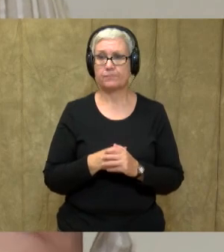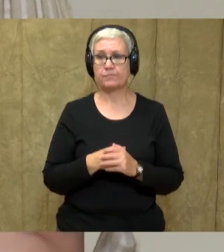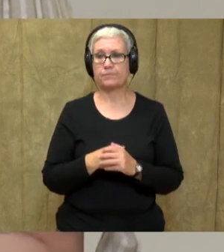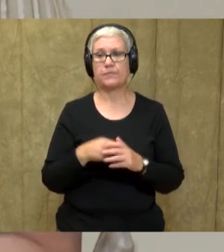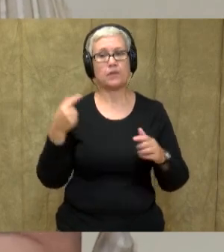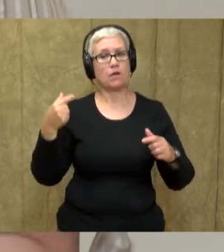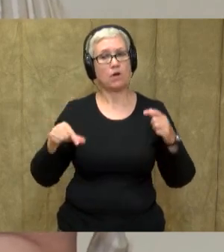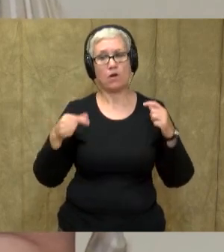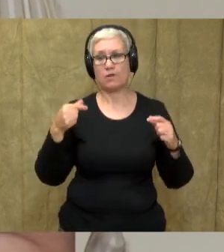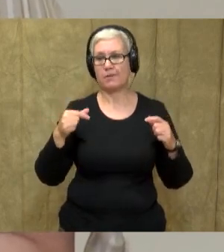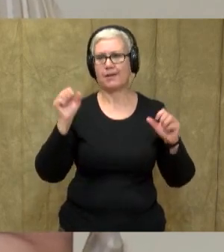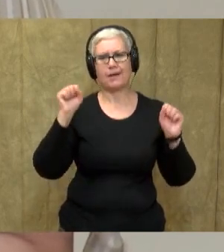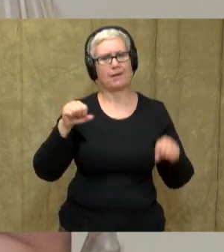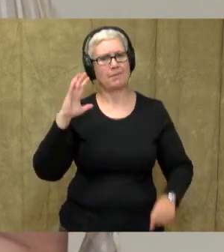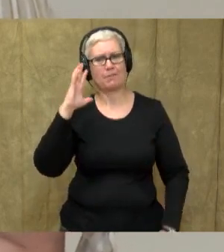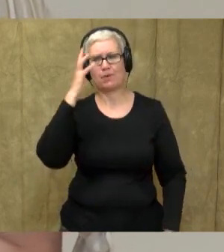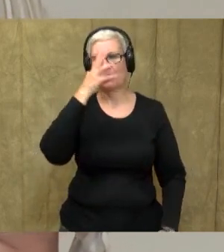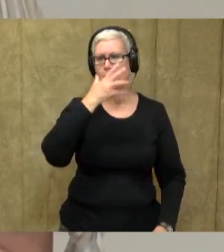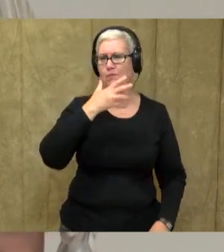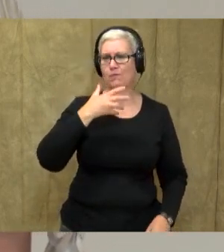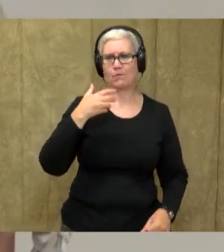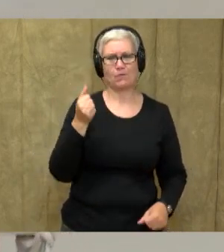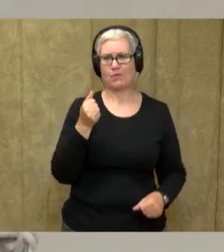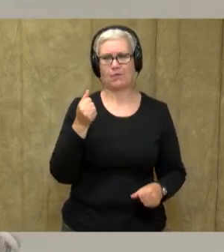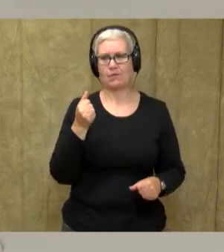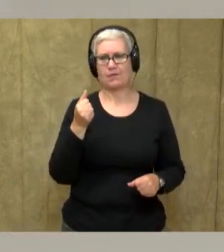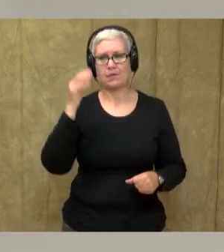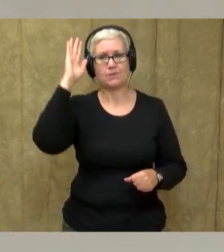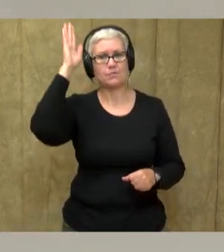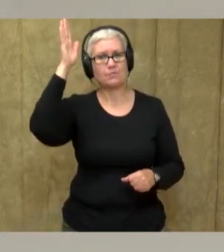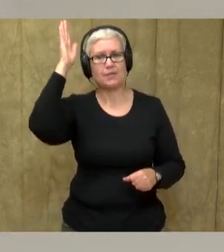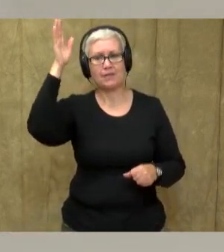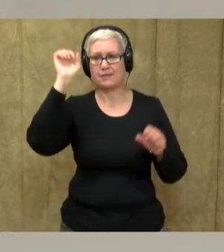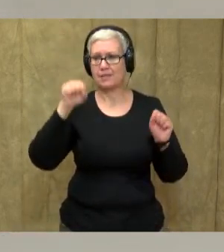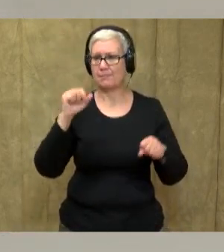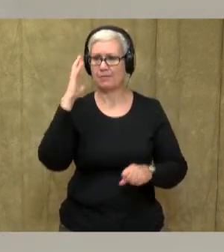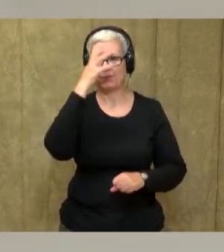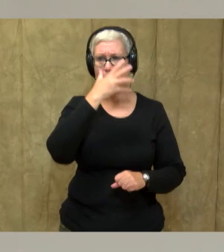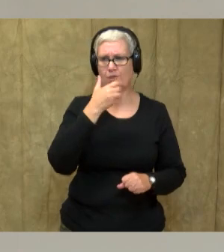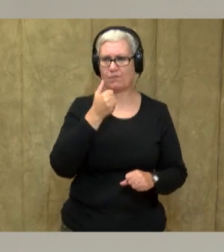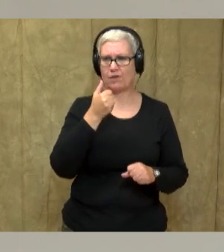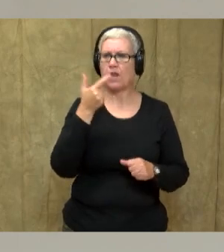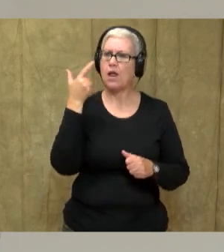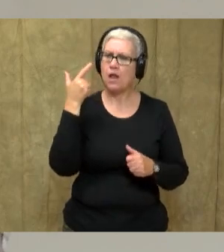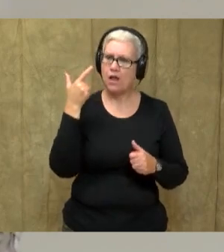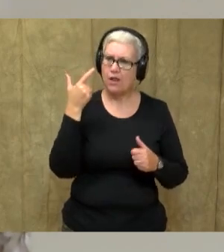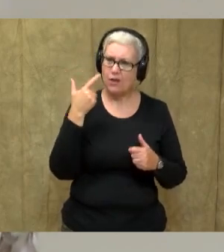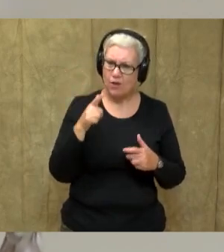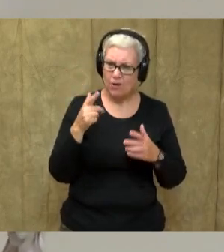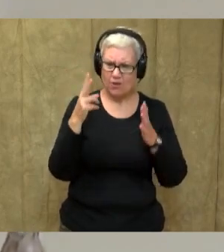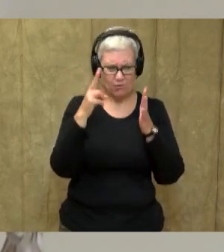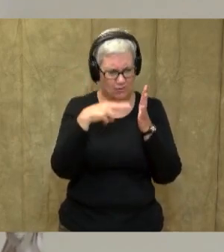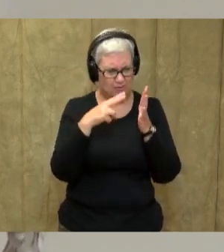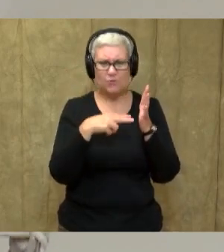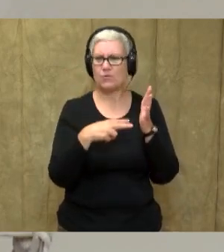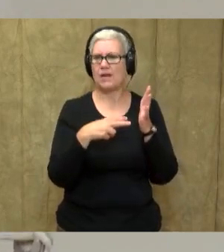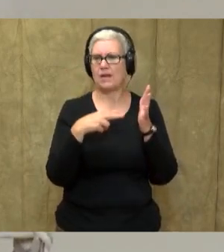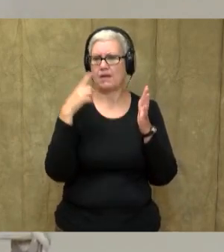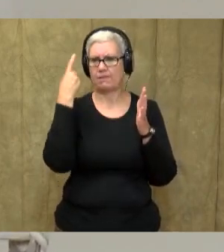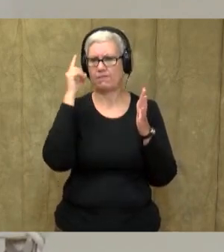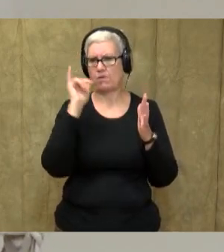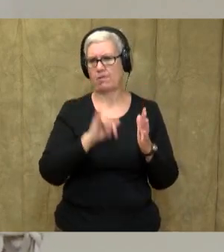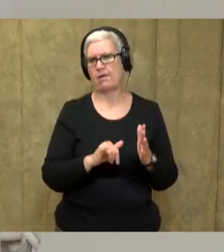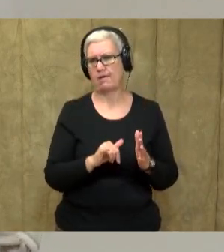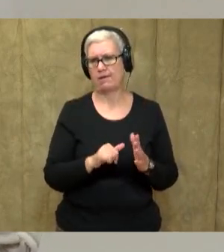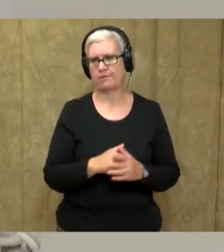Argument is very beautiful. It can be very beautiful. Speech can be very beautiful. Look for that and look at, how is this